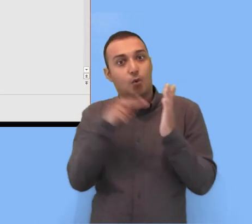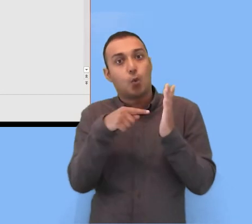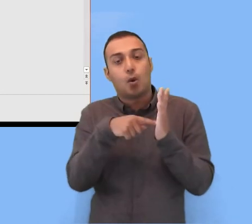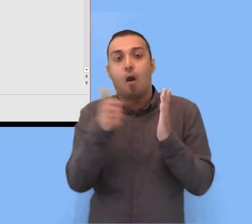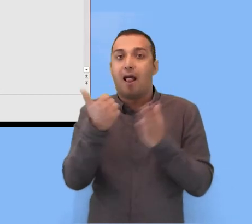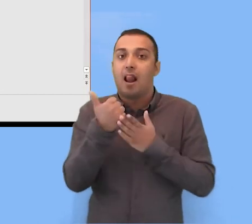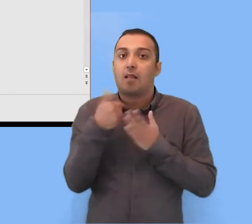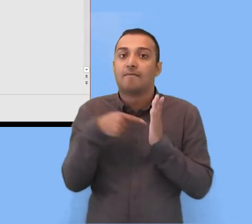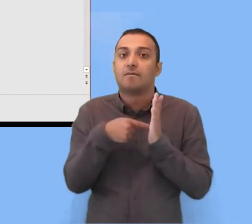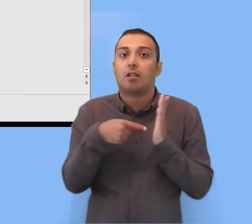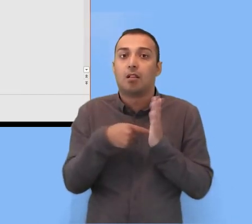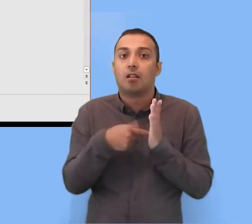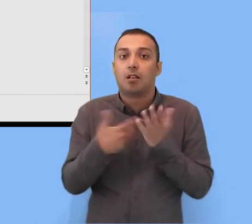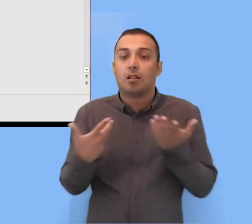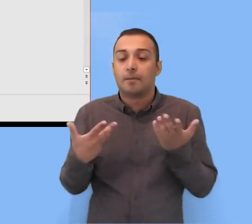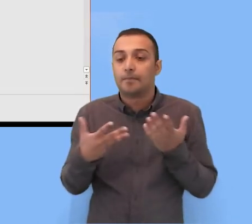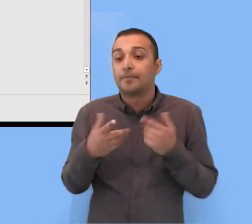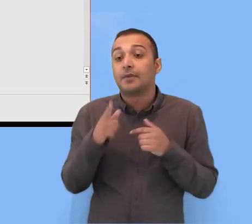We then went on,